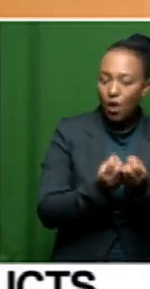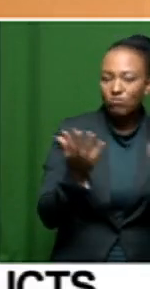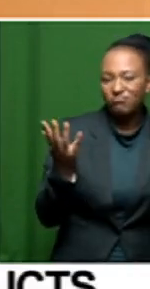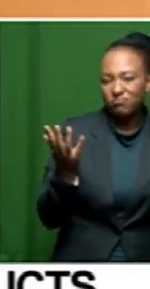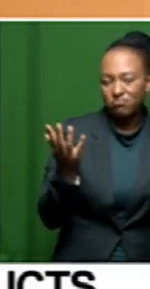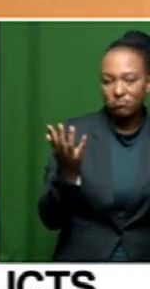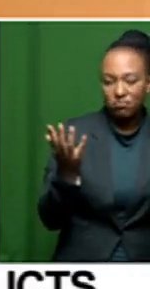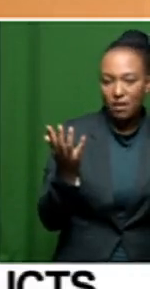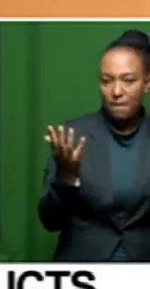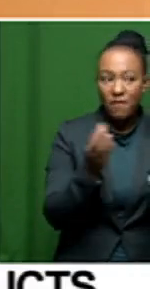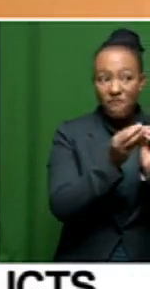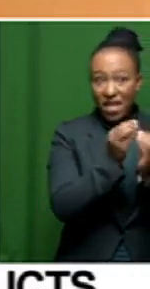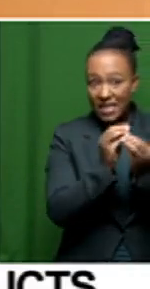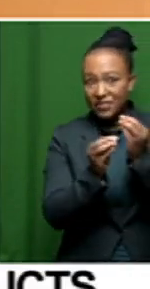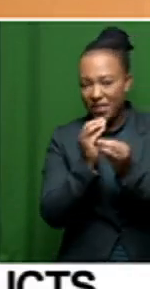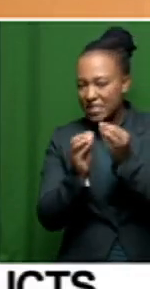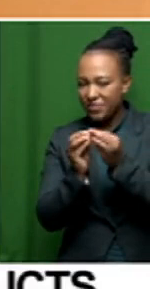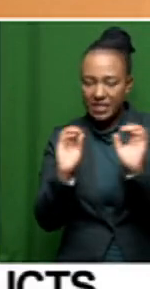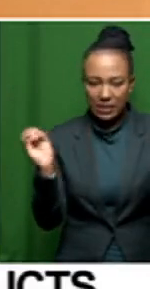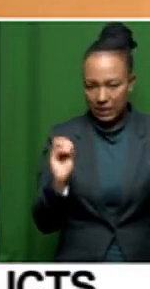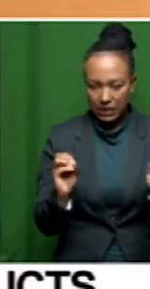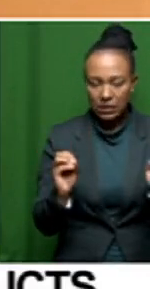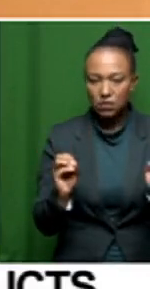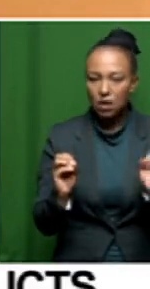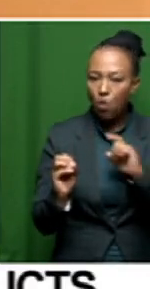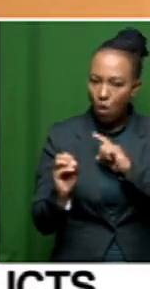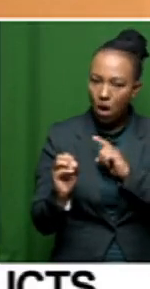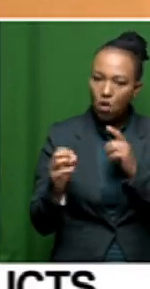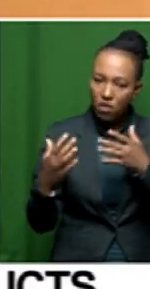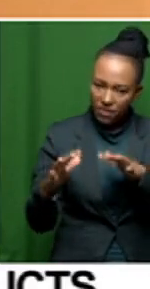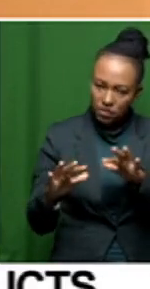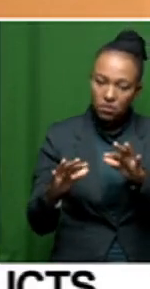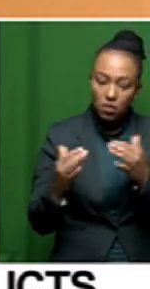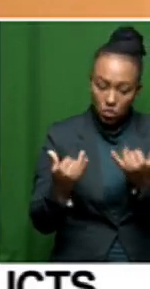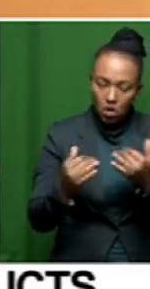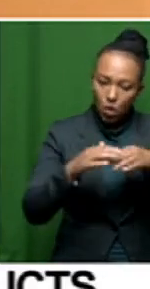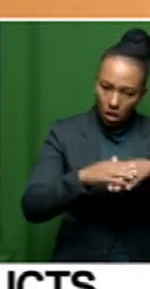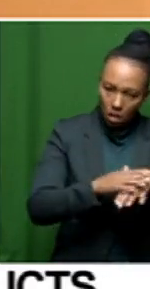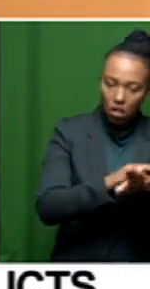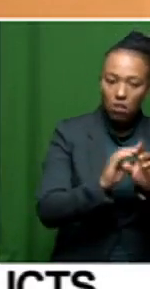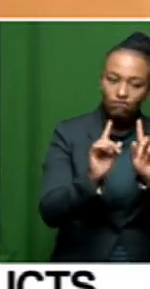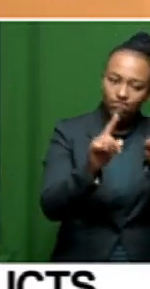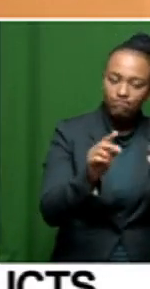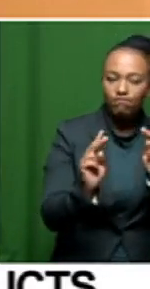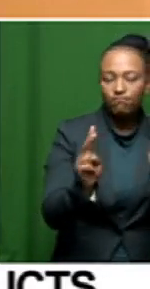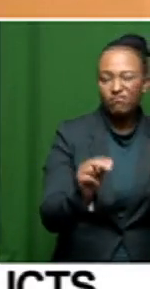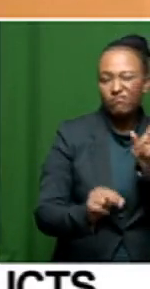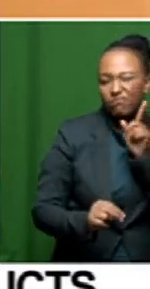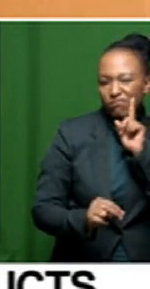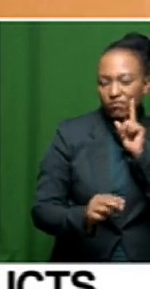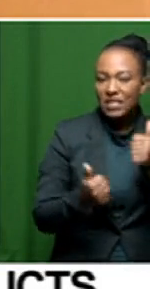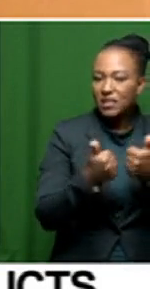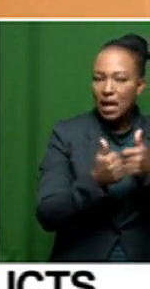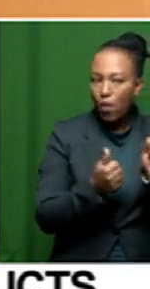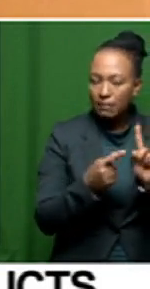yet fixed. Hence, we're going there to check on the challenges that they